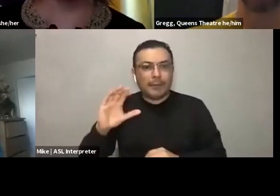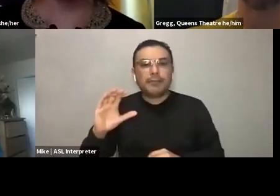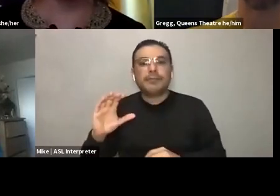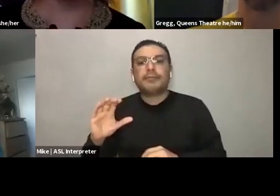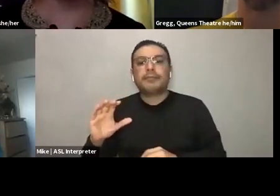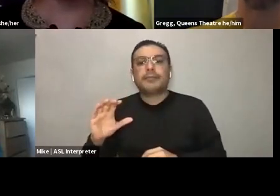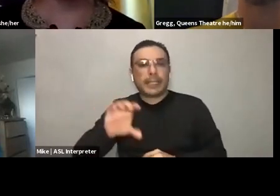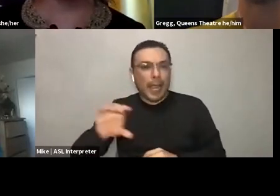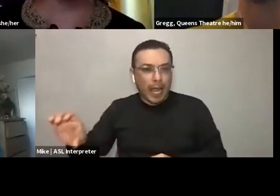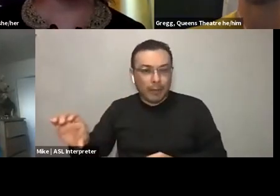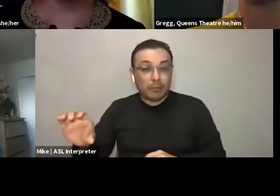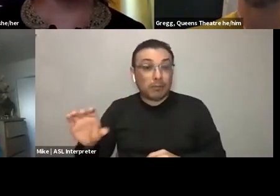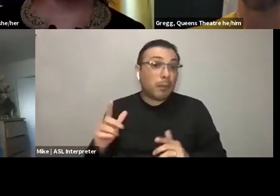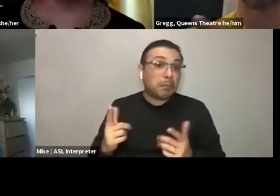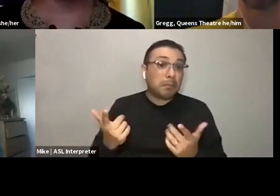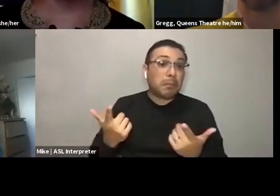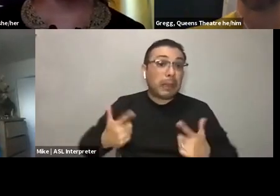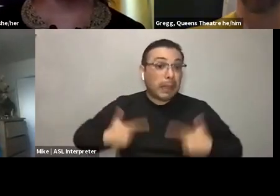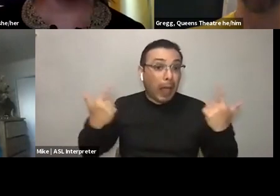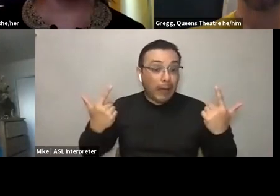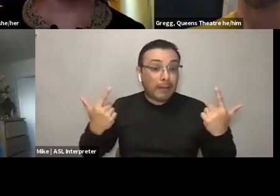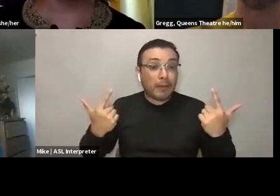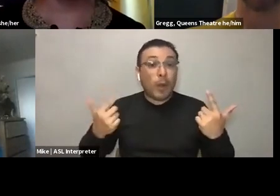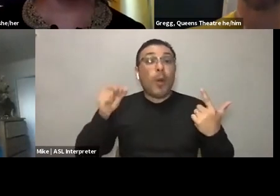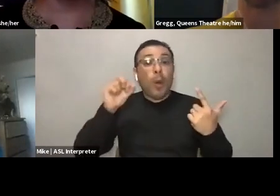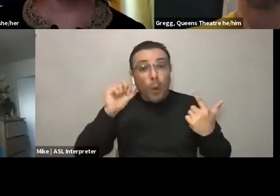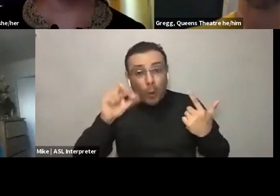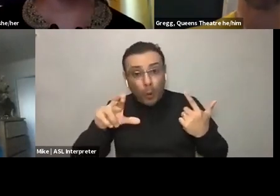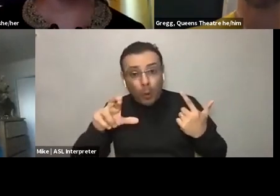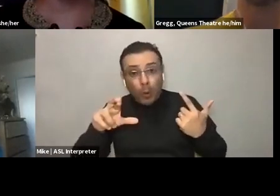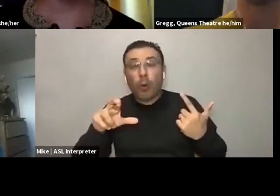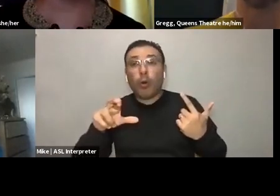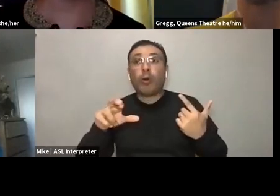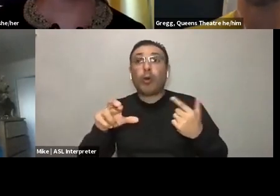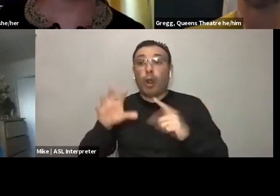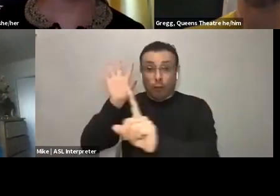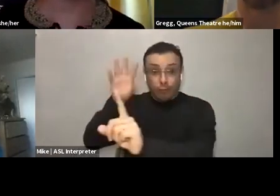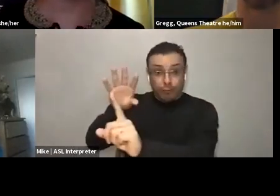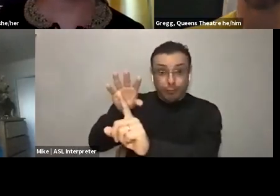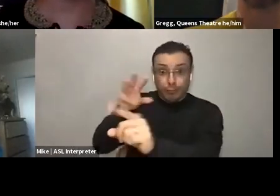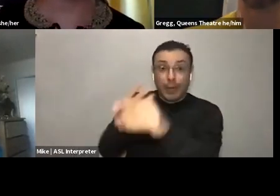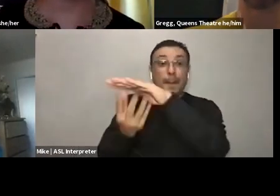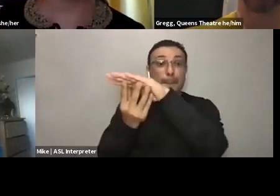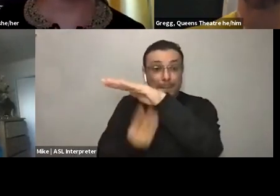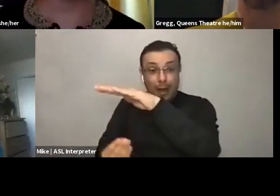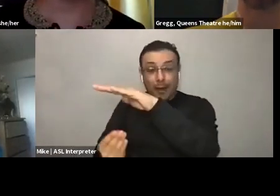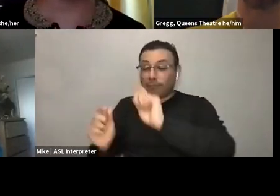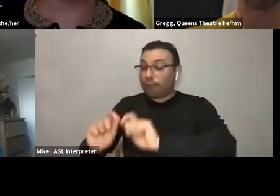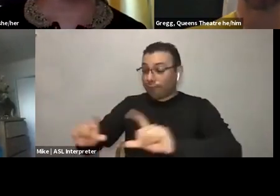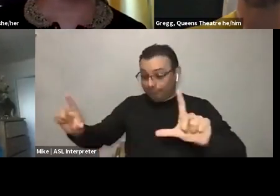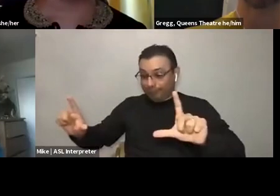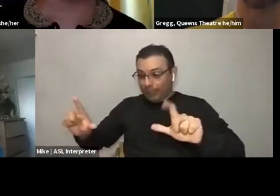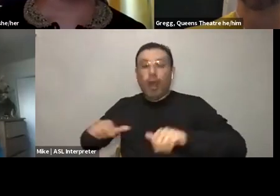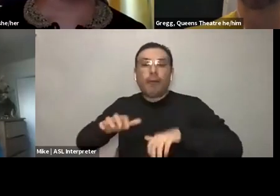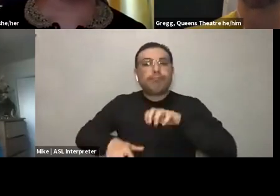be live or we will, once it's, uh, recorded and in the can, so to speak, we have, uh, a bevy of staff members